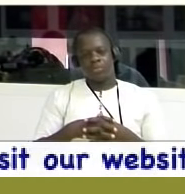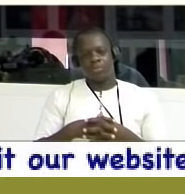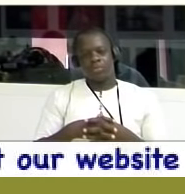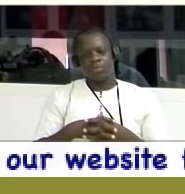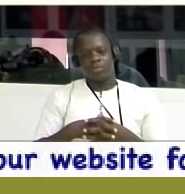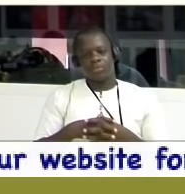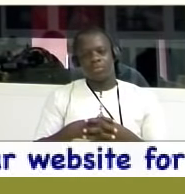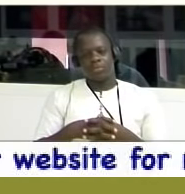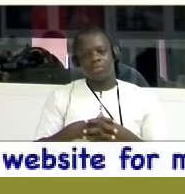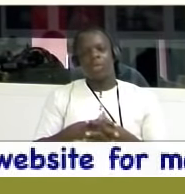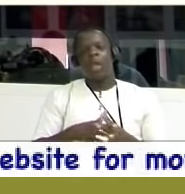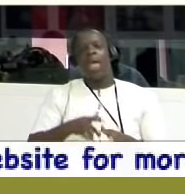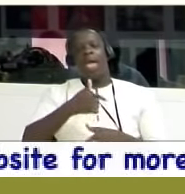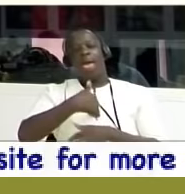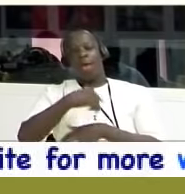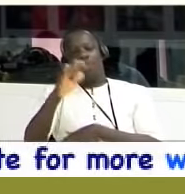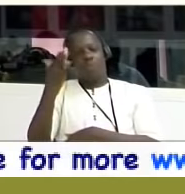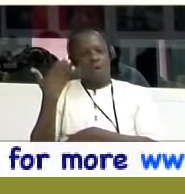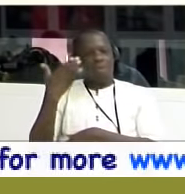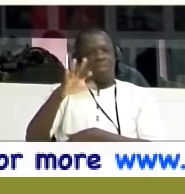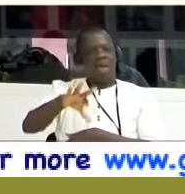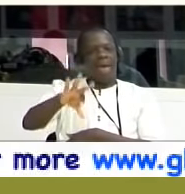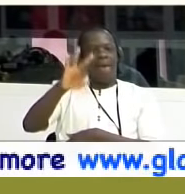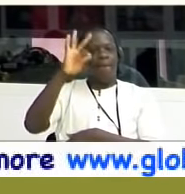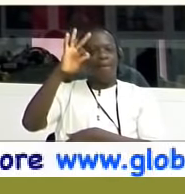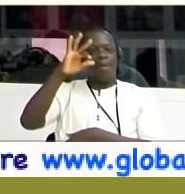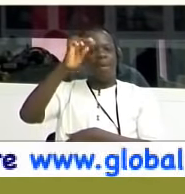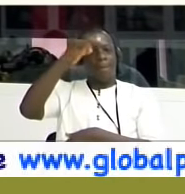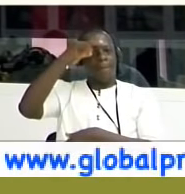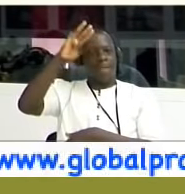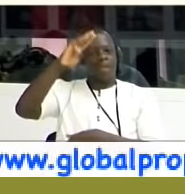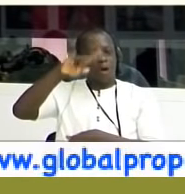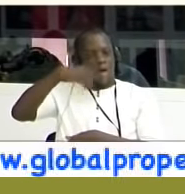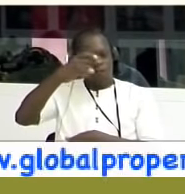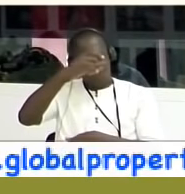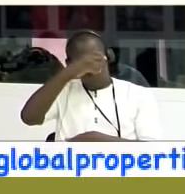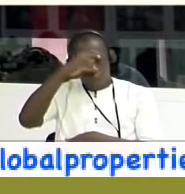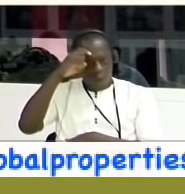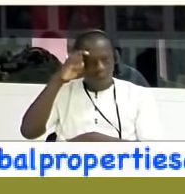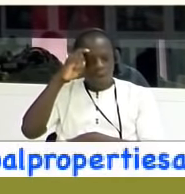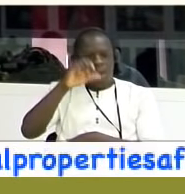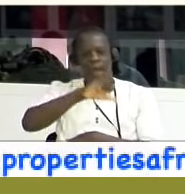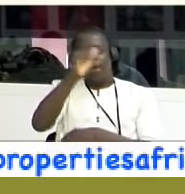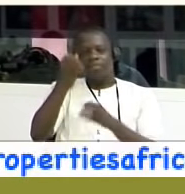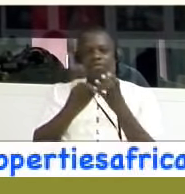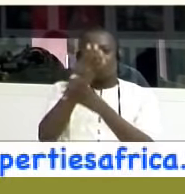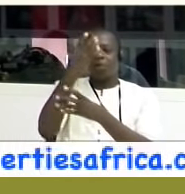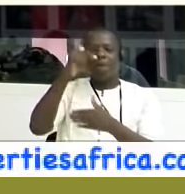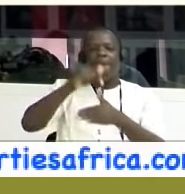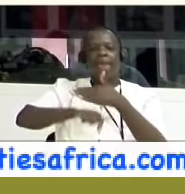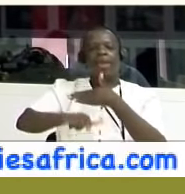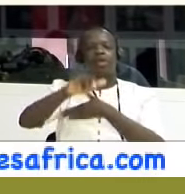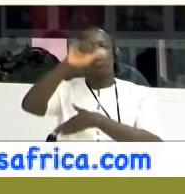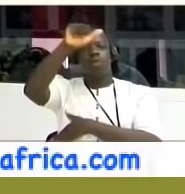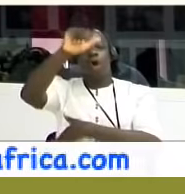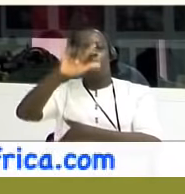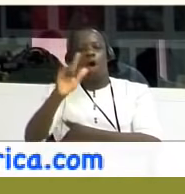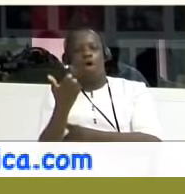I was appointed Minister of Works in August